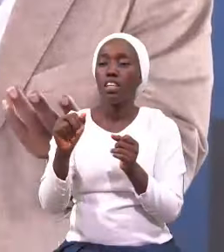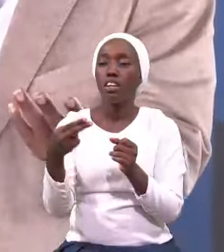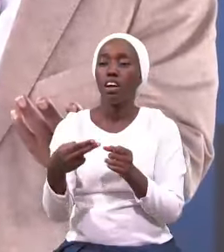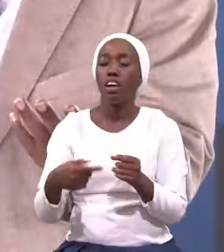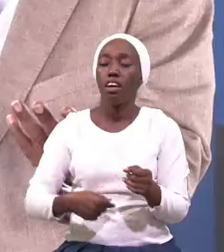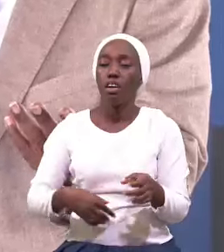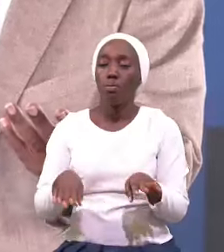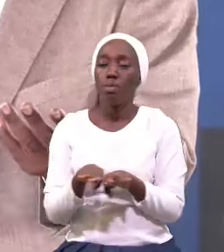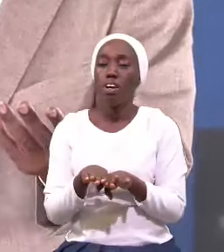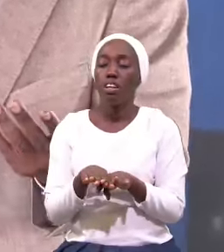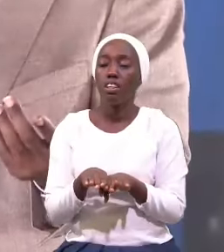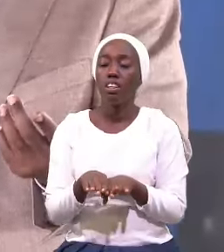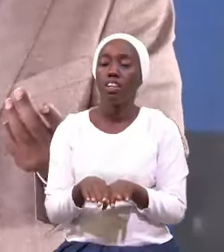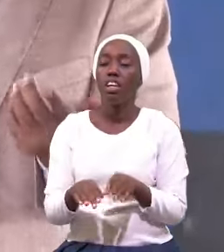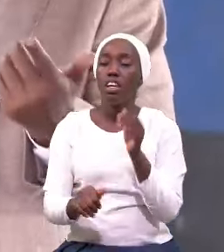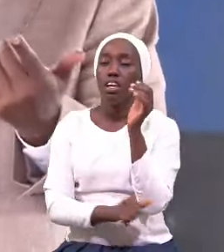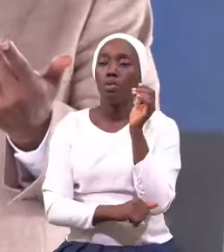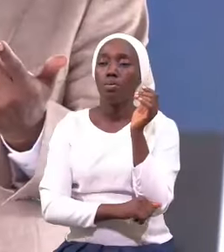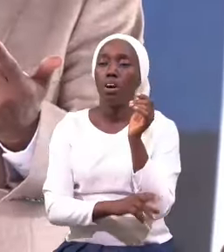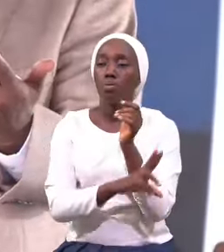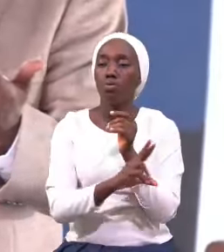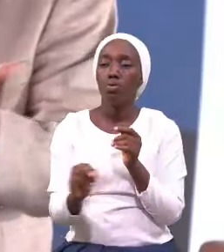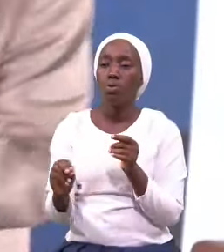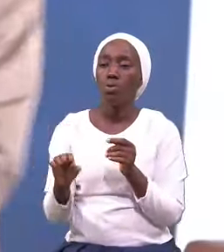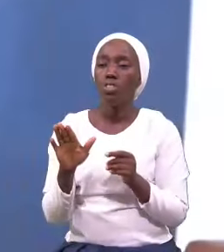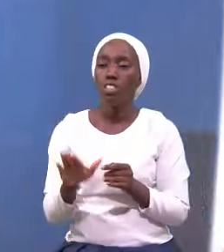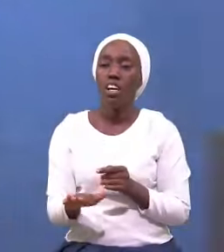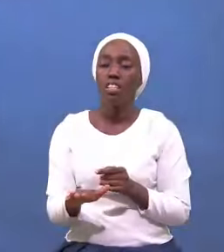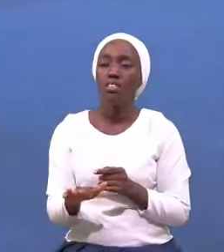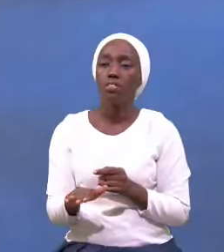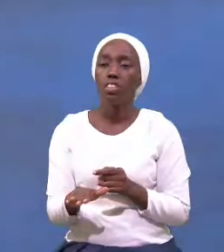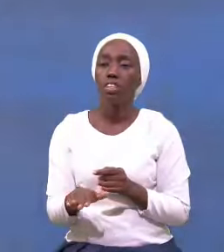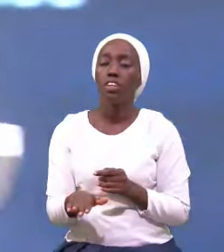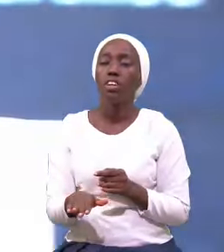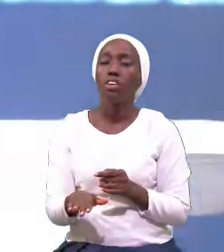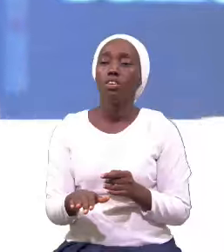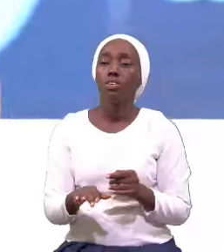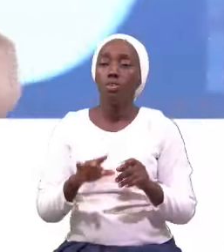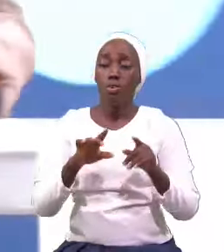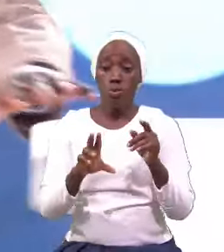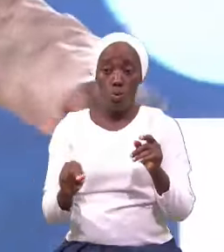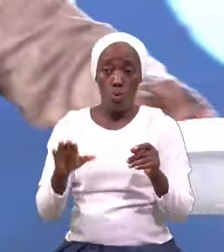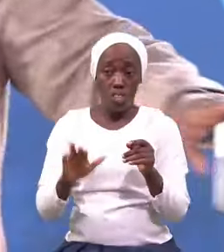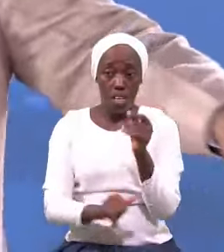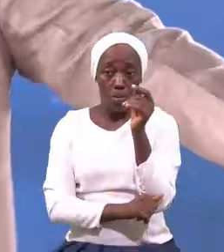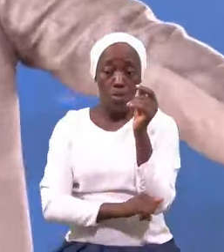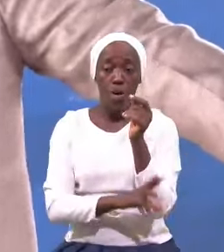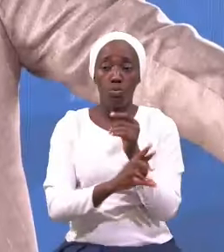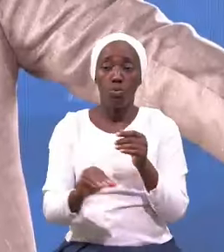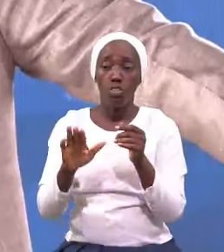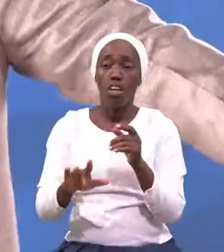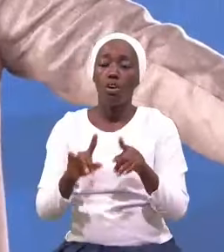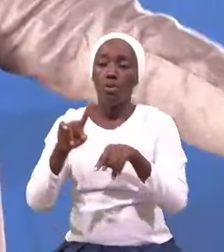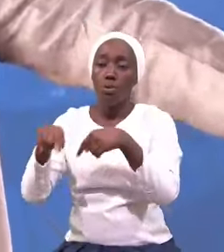Abraham, no child. Abraham, no child. Go pray for Abimelech that has